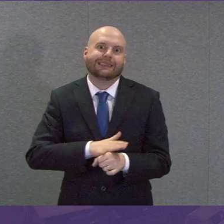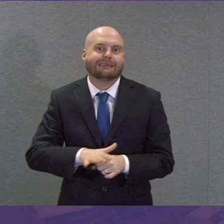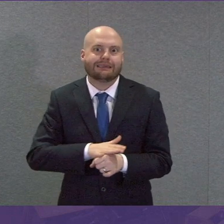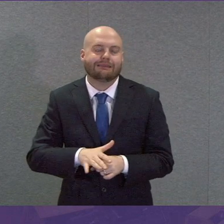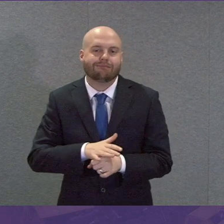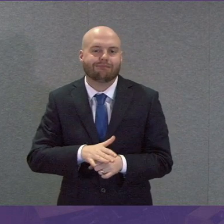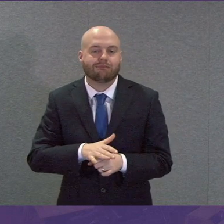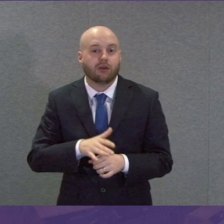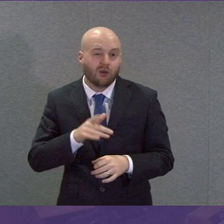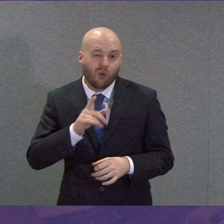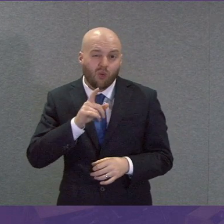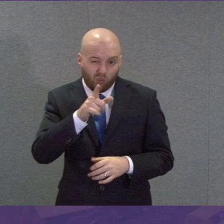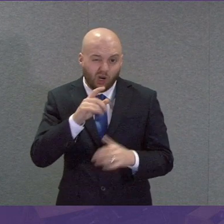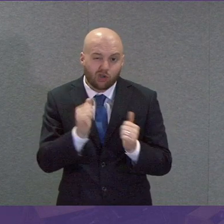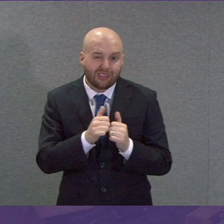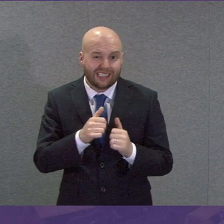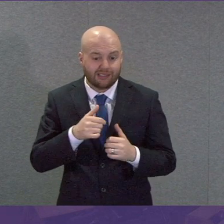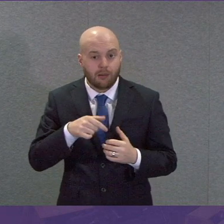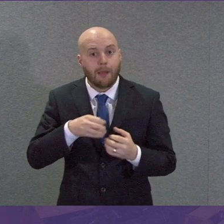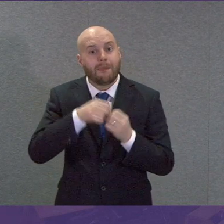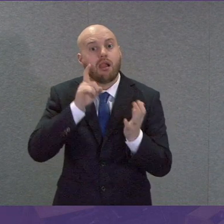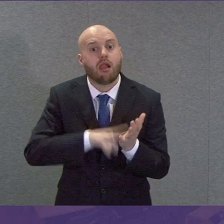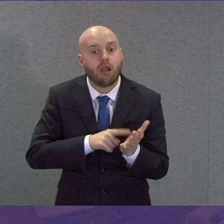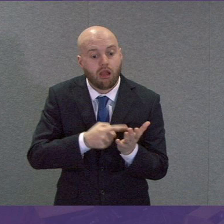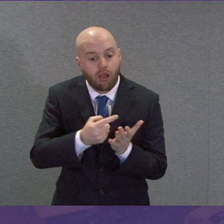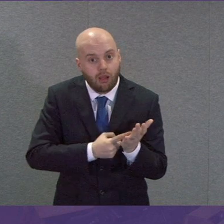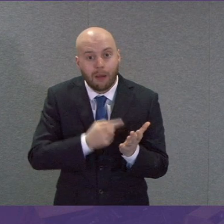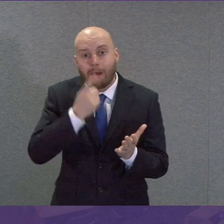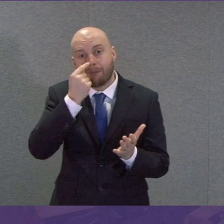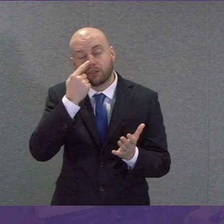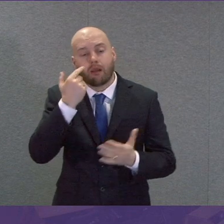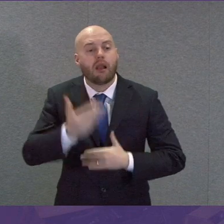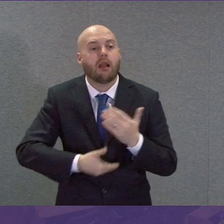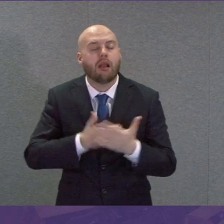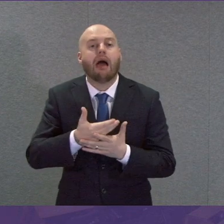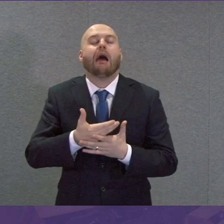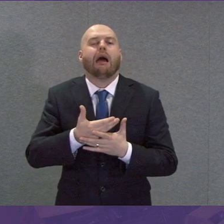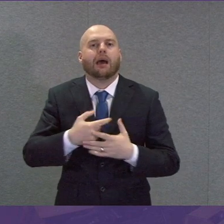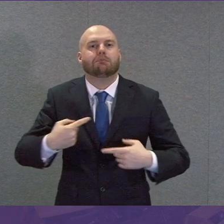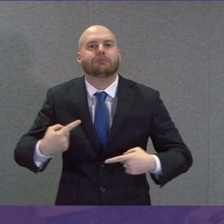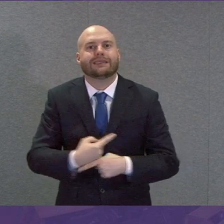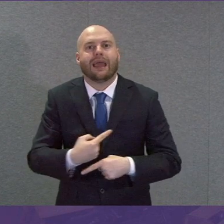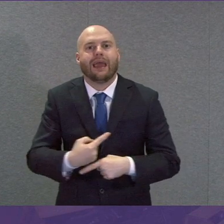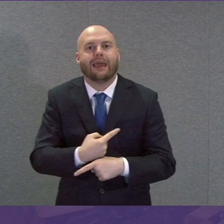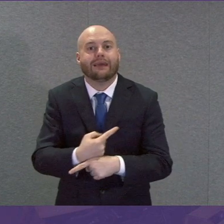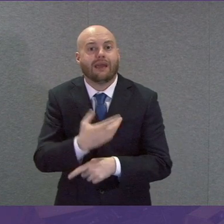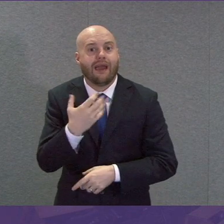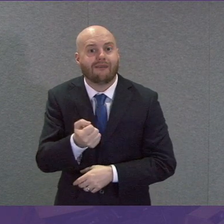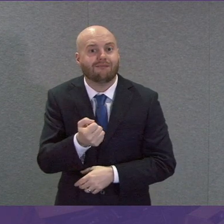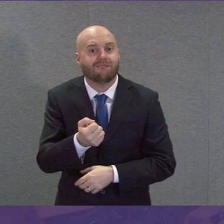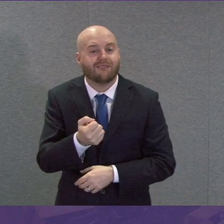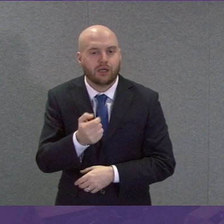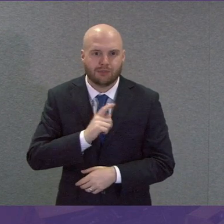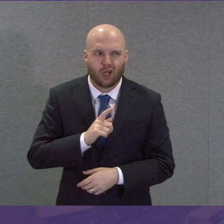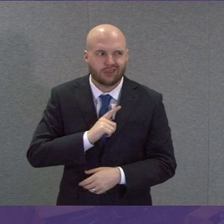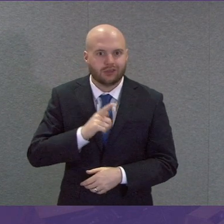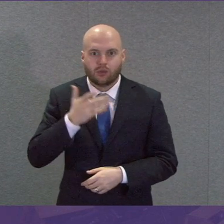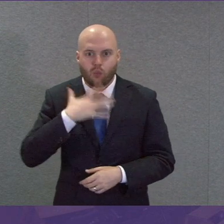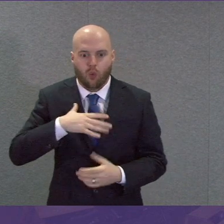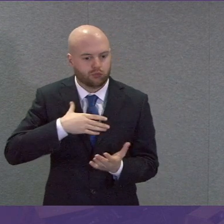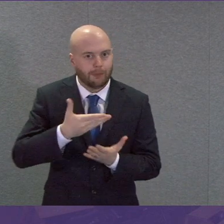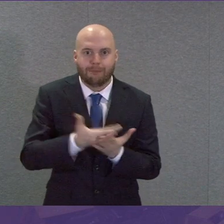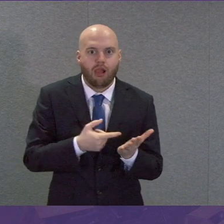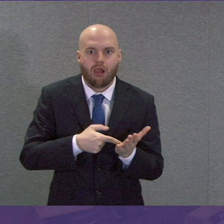some mistakes made with this bill, but actually what is more important is the speed that we get this through Parliament to protect the